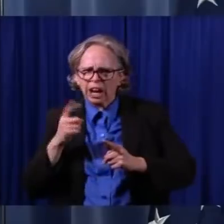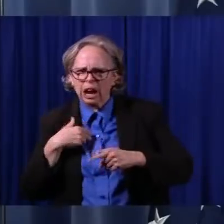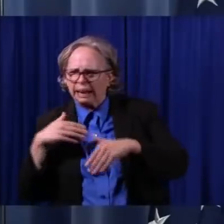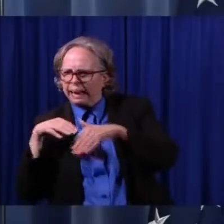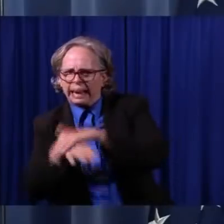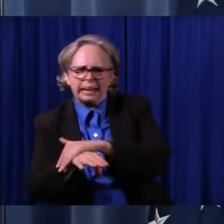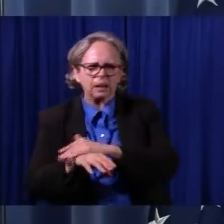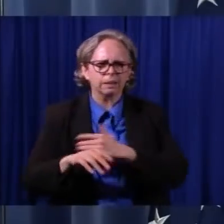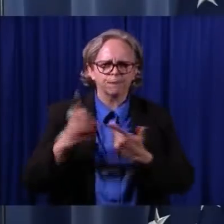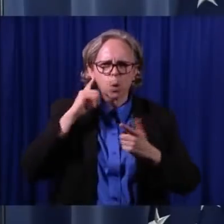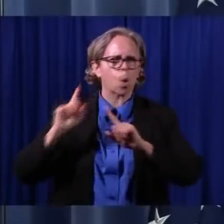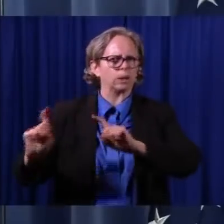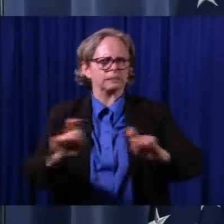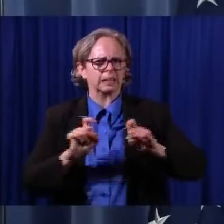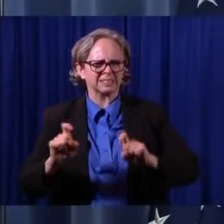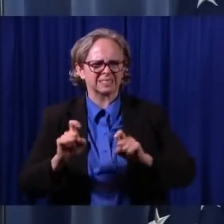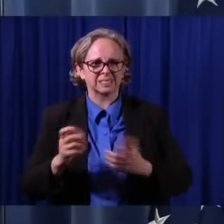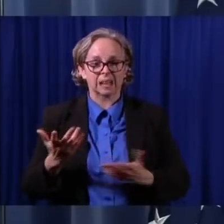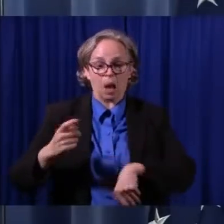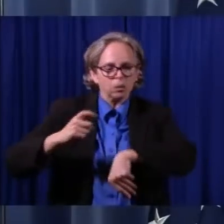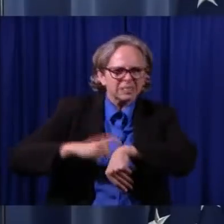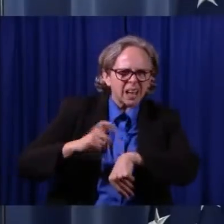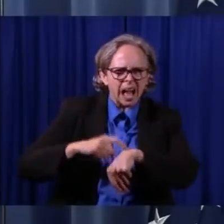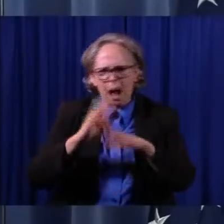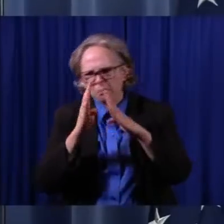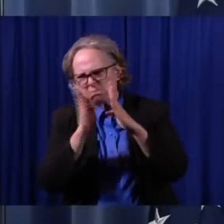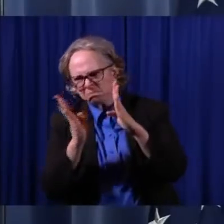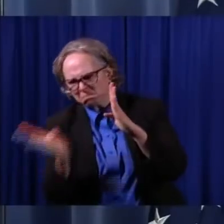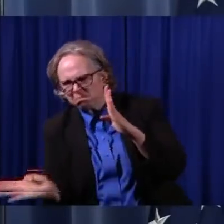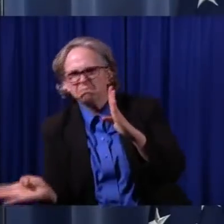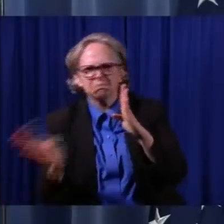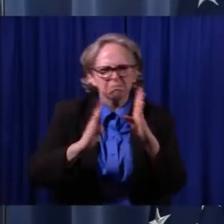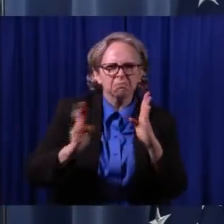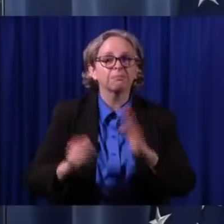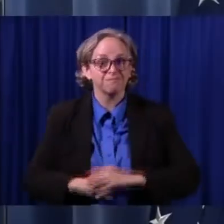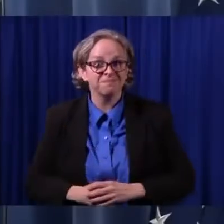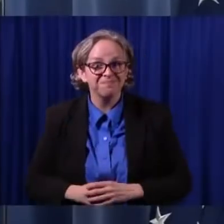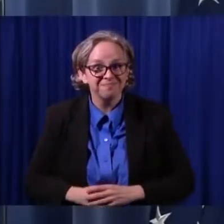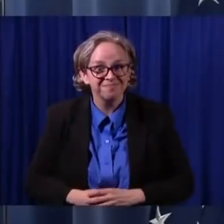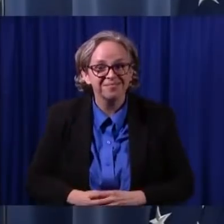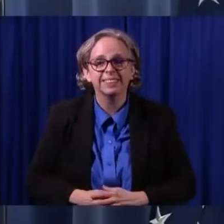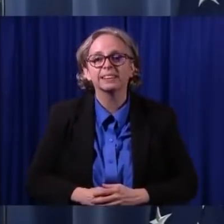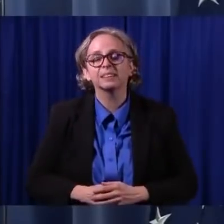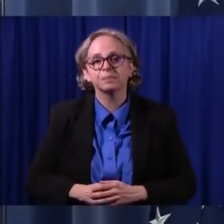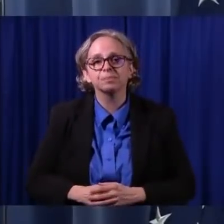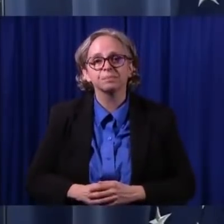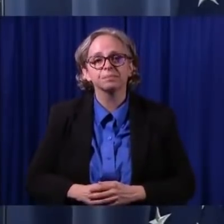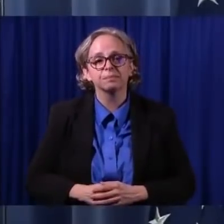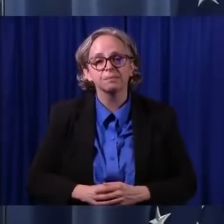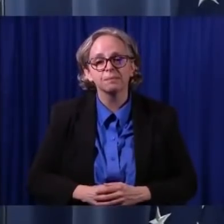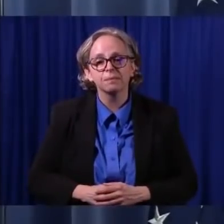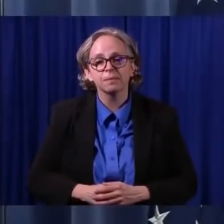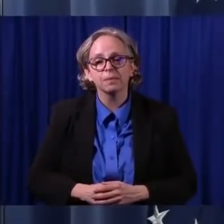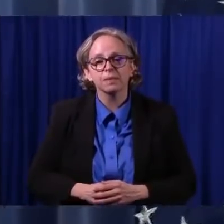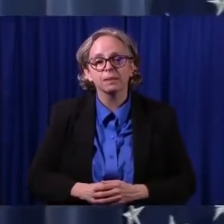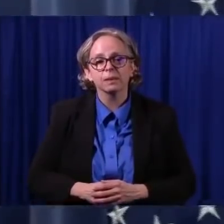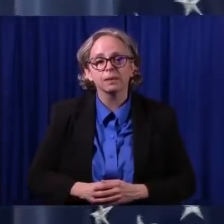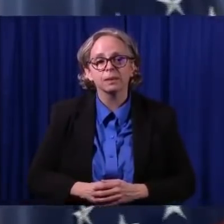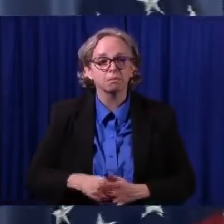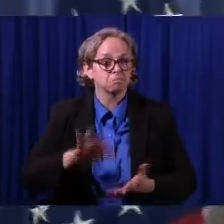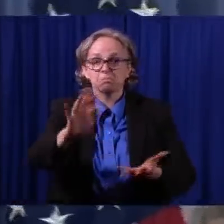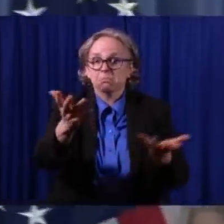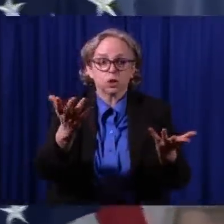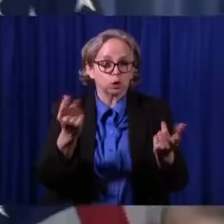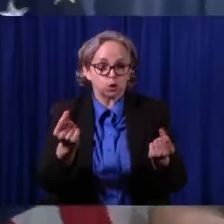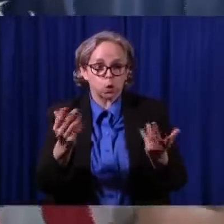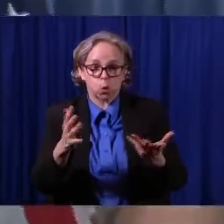performing tests, and they can tell you when those tests can be performed. You can call ahead, or